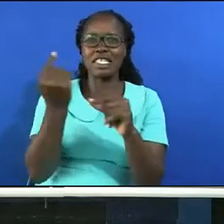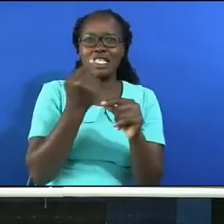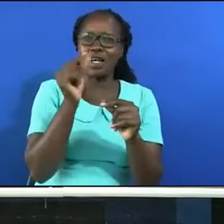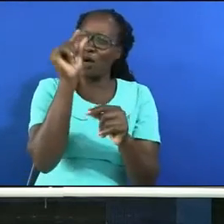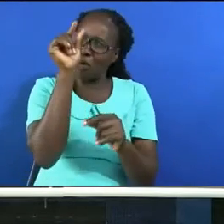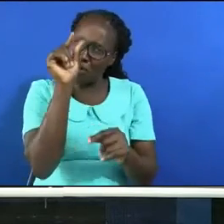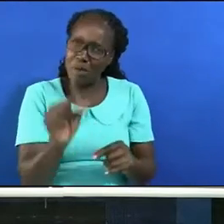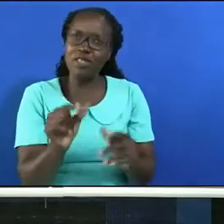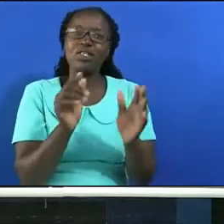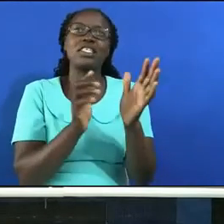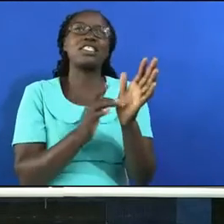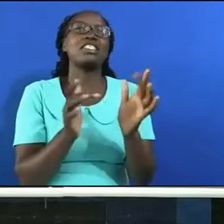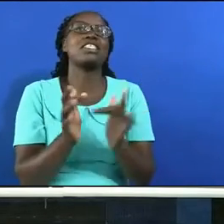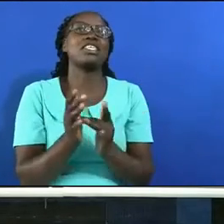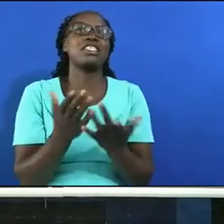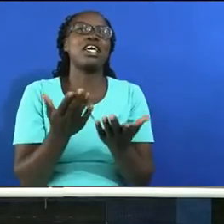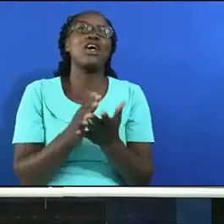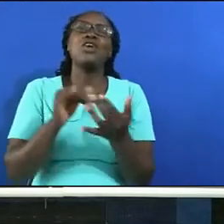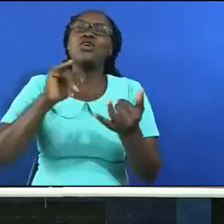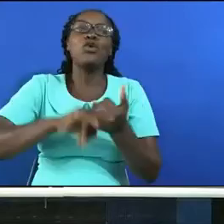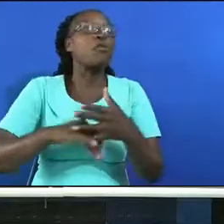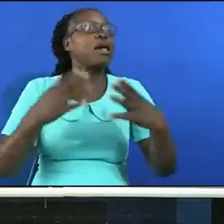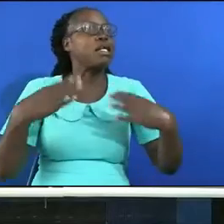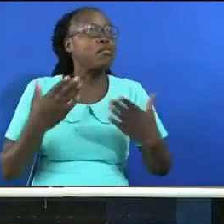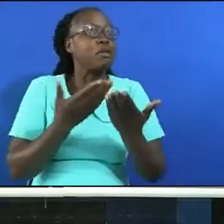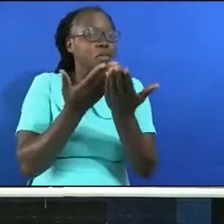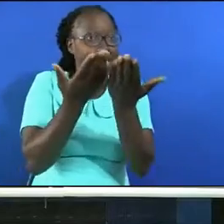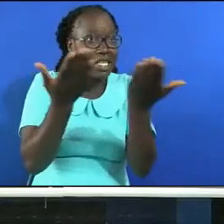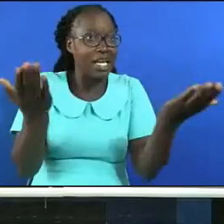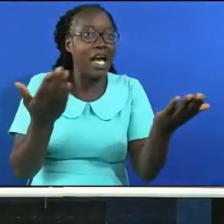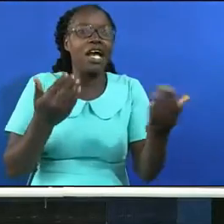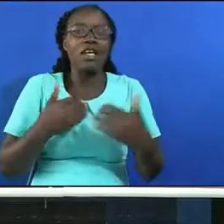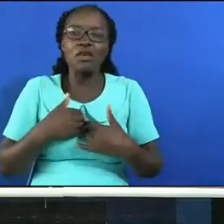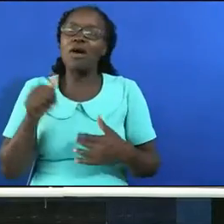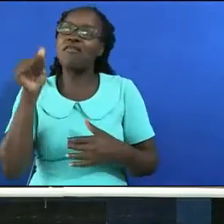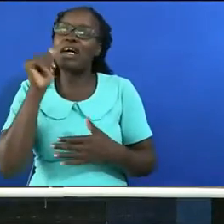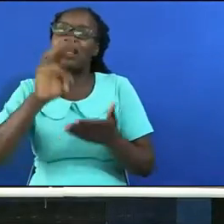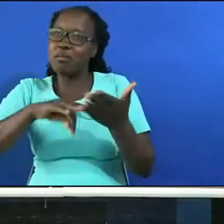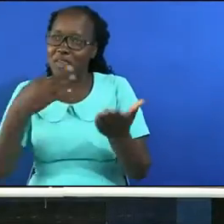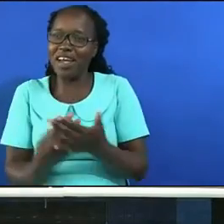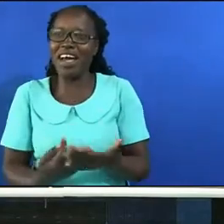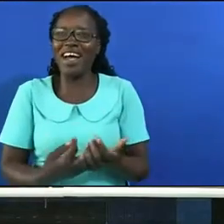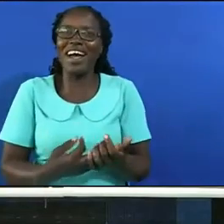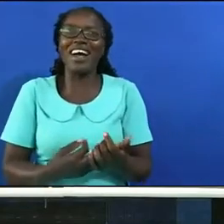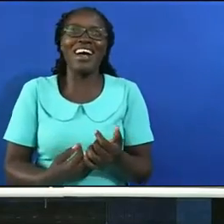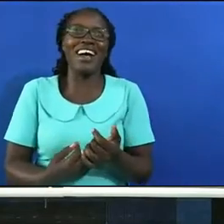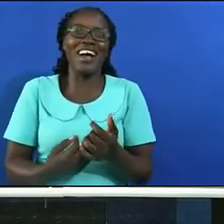person, Jesus. You married people, you have Adam, he failed.